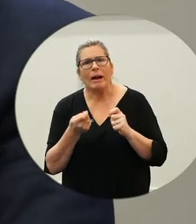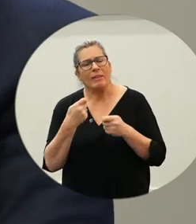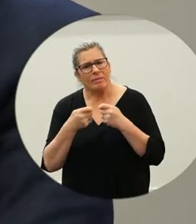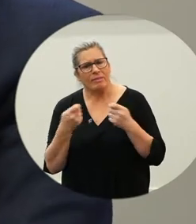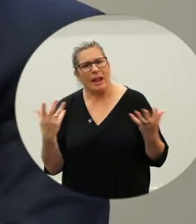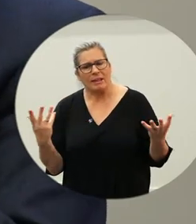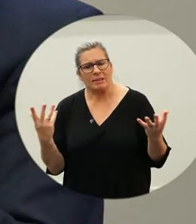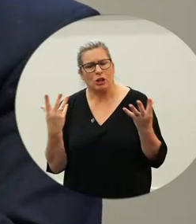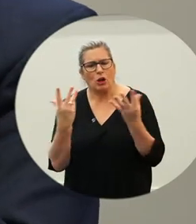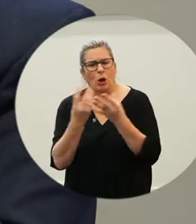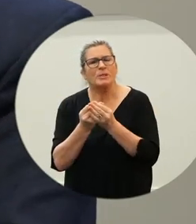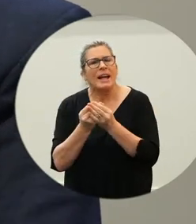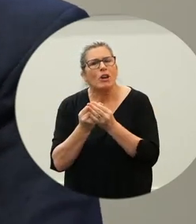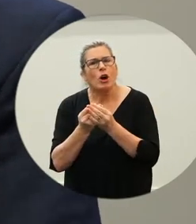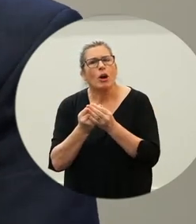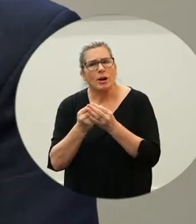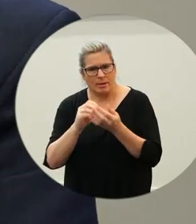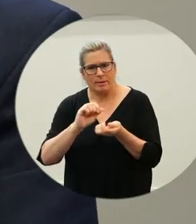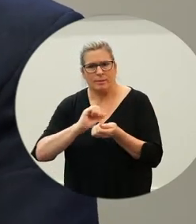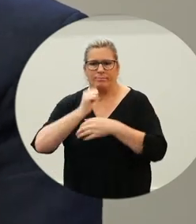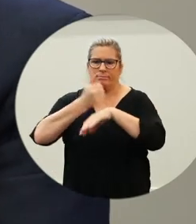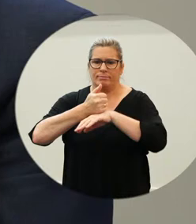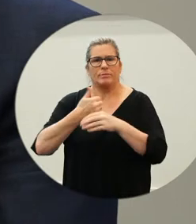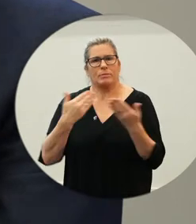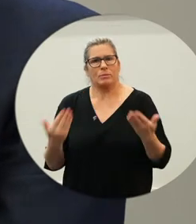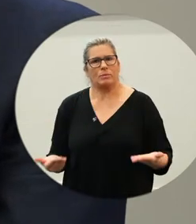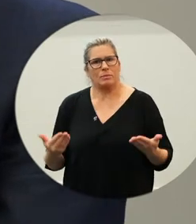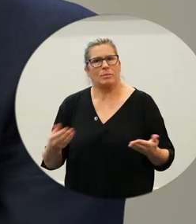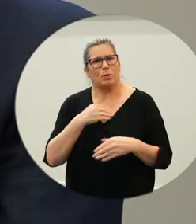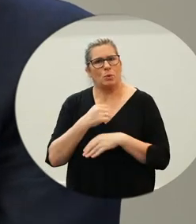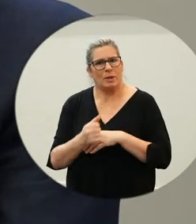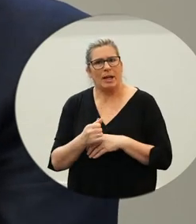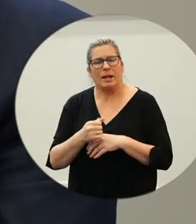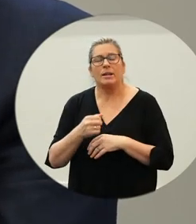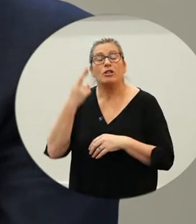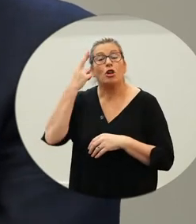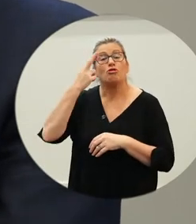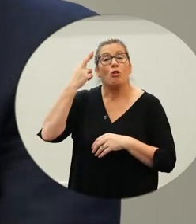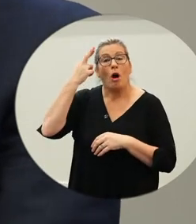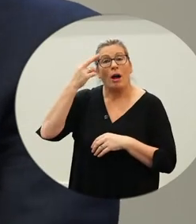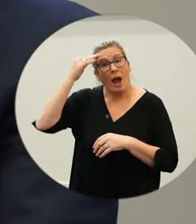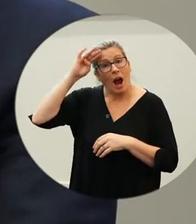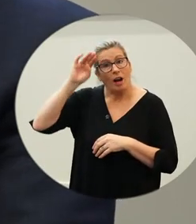today. The Irish Constabulary, or the Royal Irish Constabulary as it became,